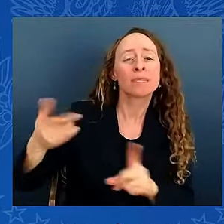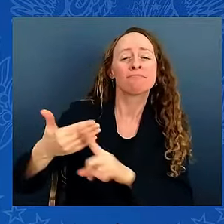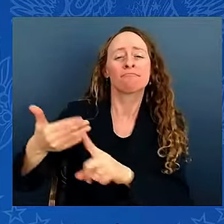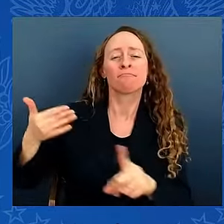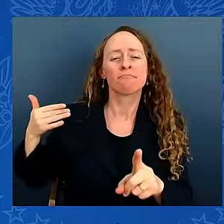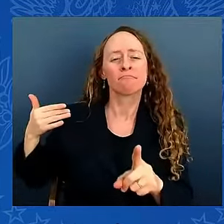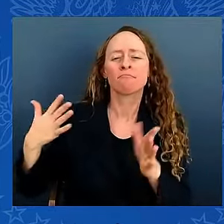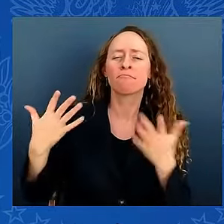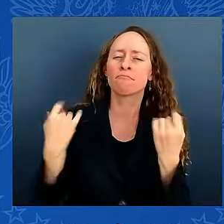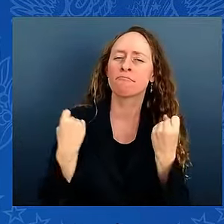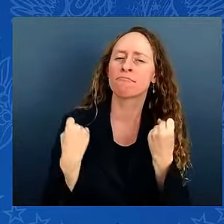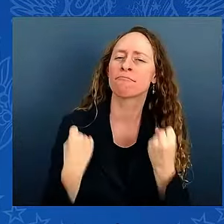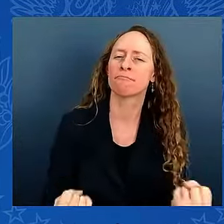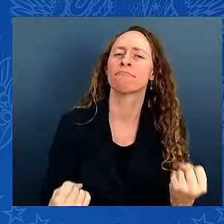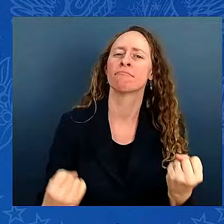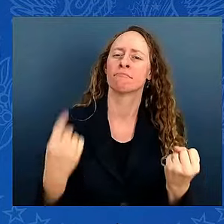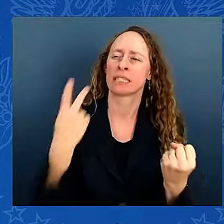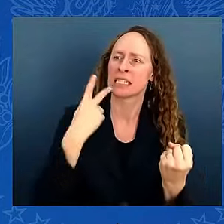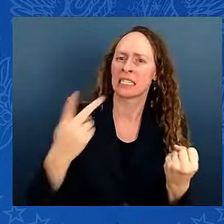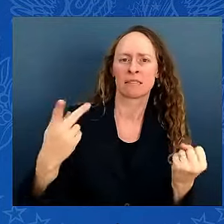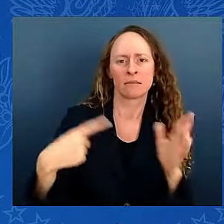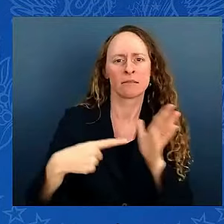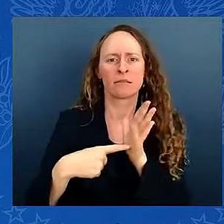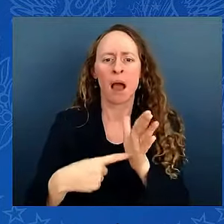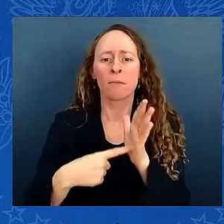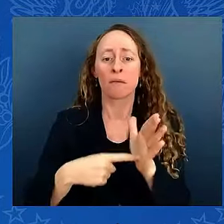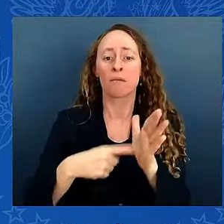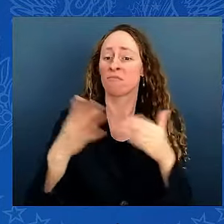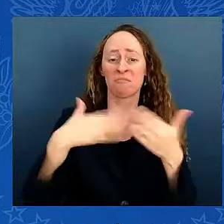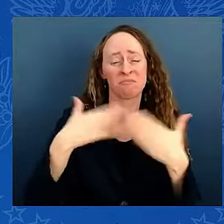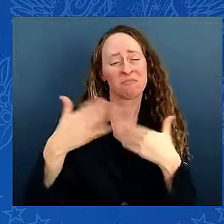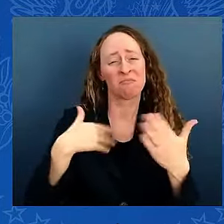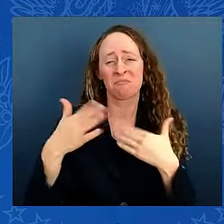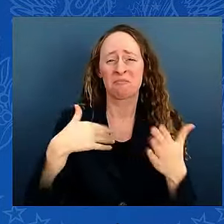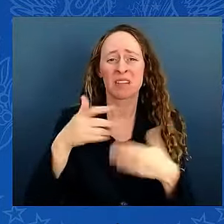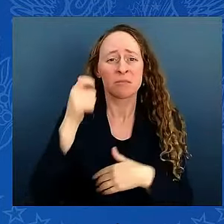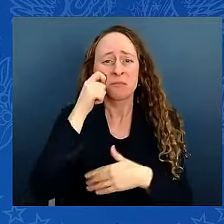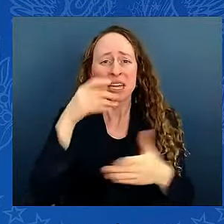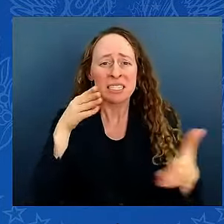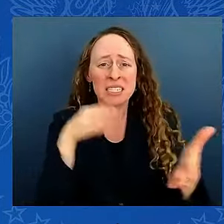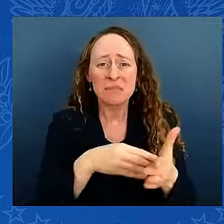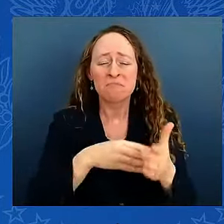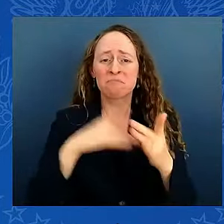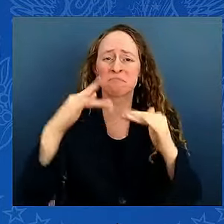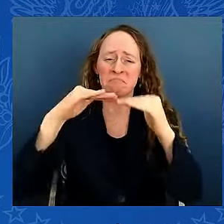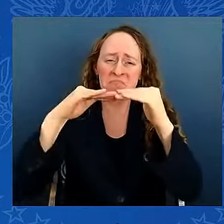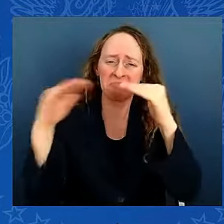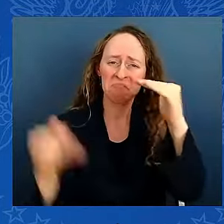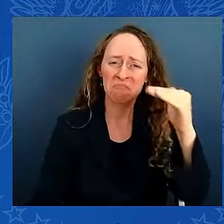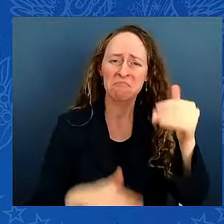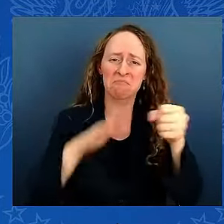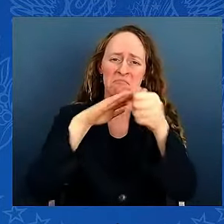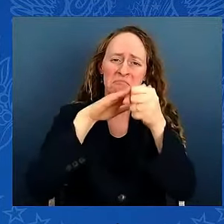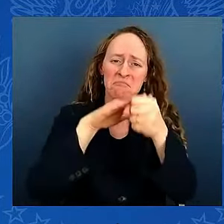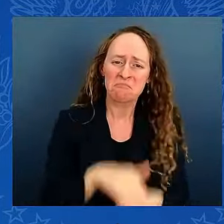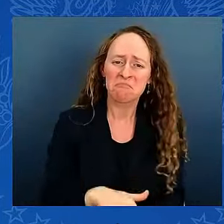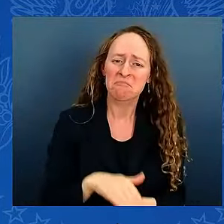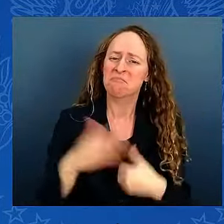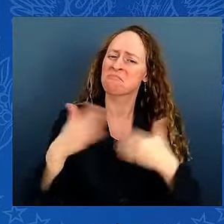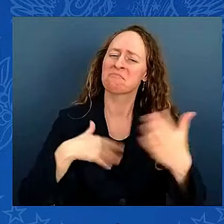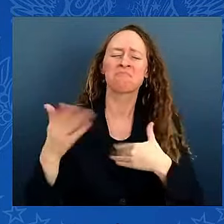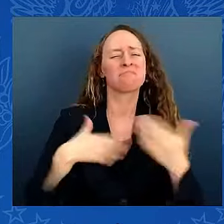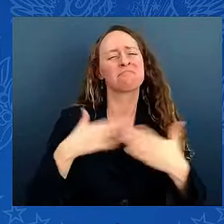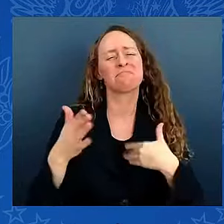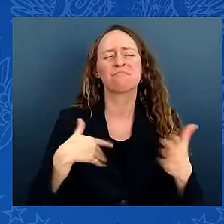racism and shameful bigotry, and he broke barriers. Just like his given name,